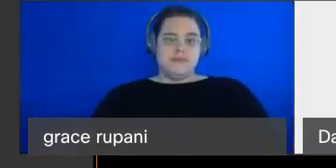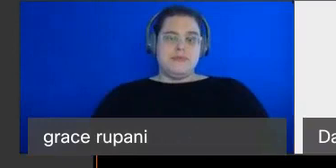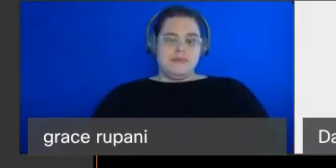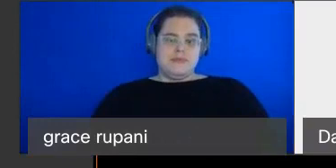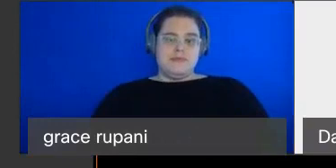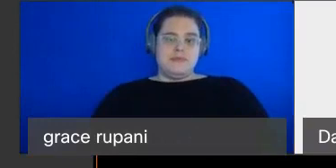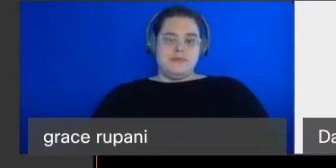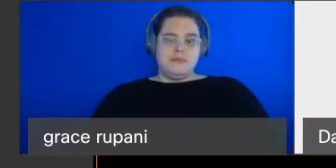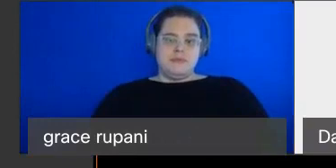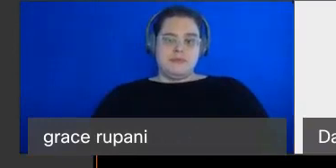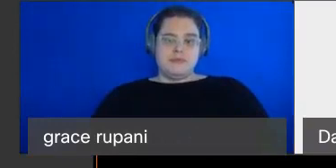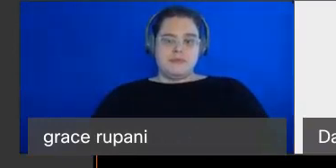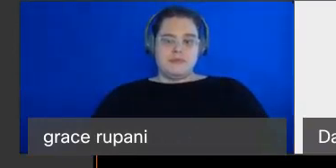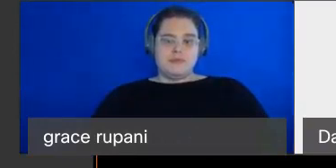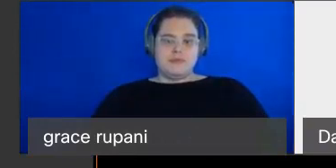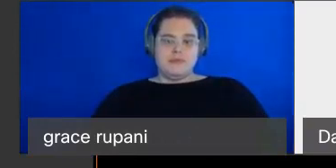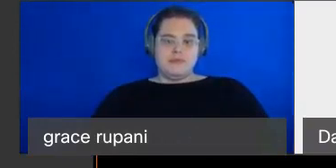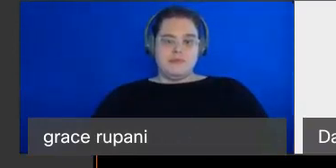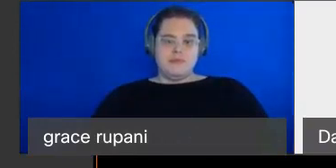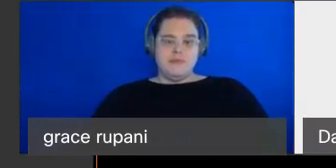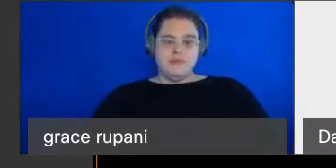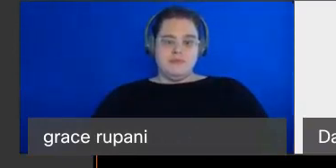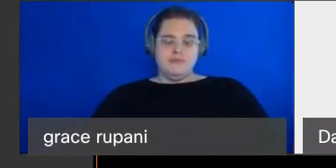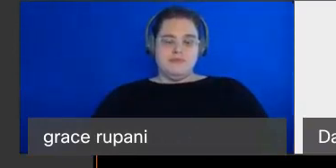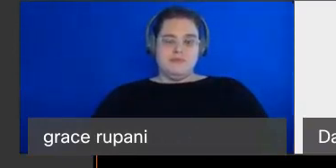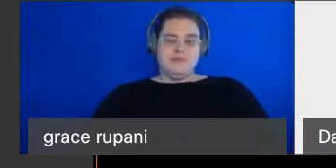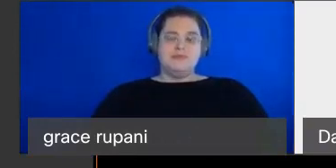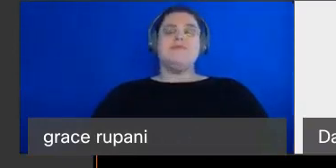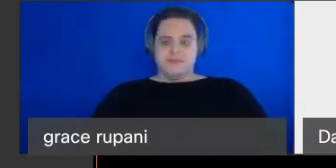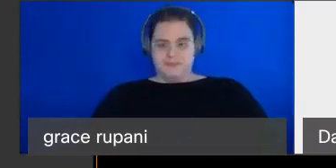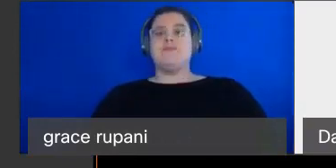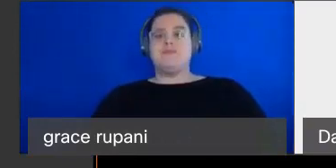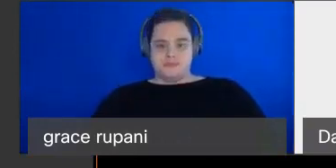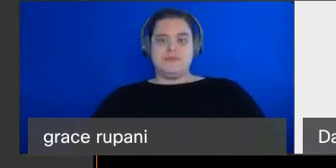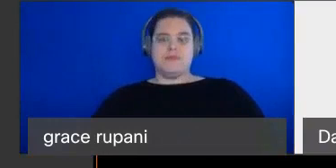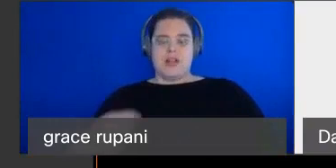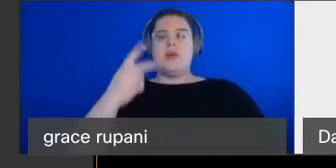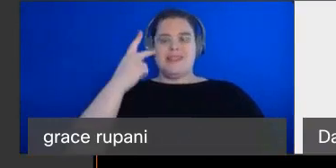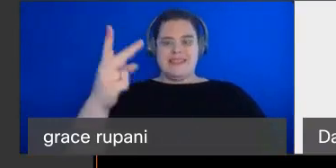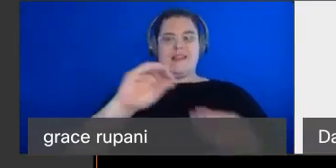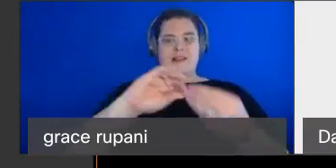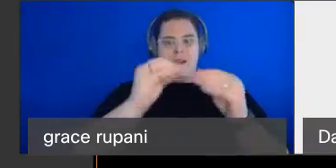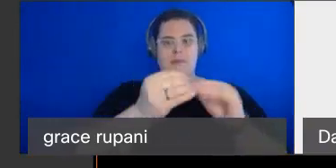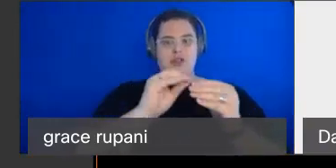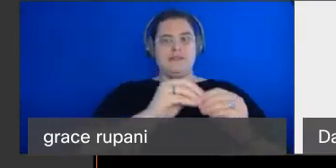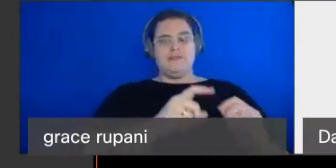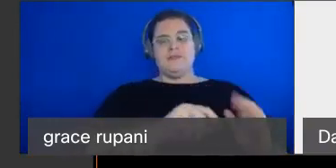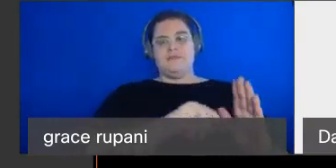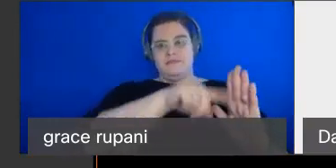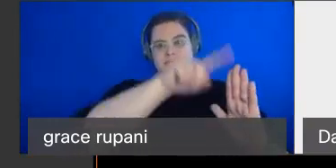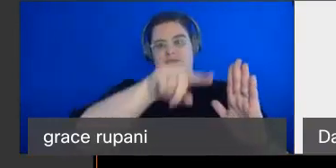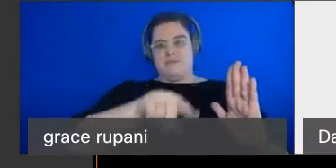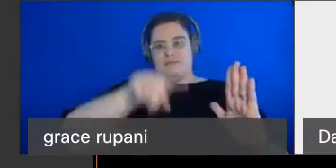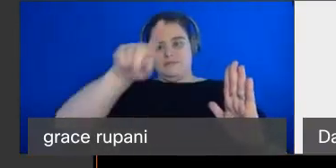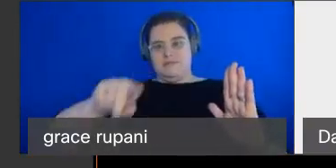as you can see, I'm hoping this is a trend. The numbers are down, and we have seen